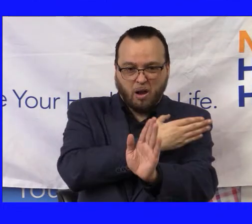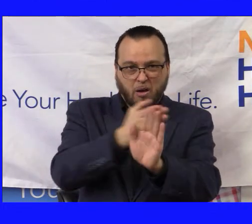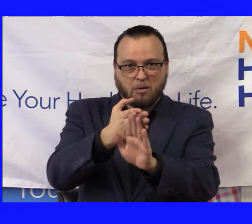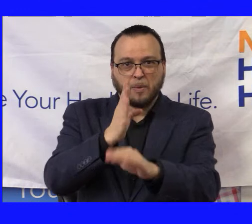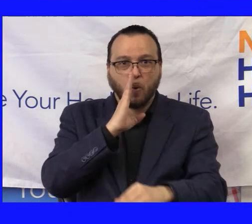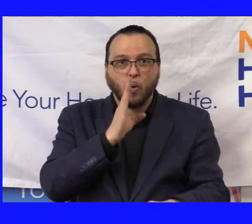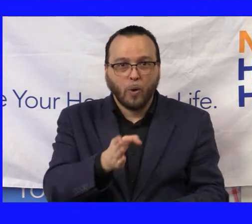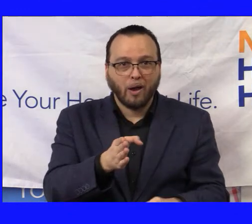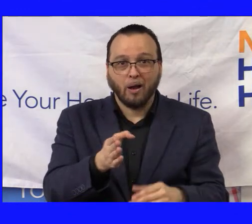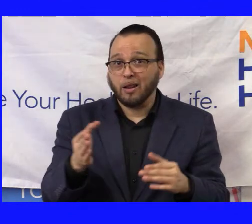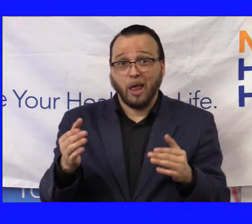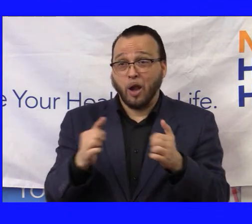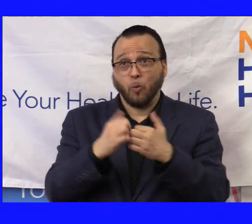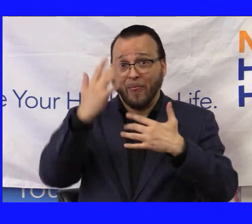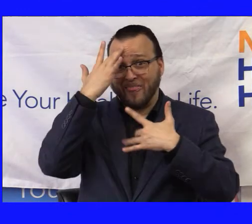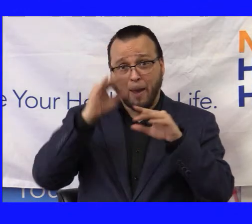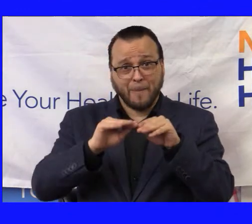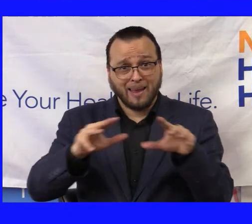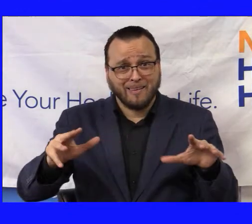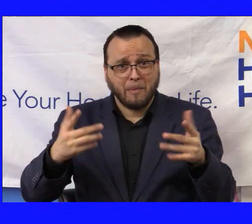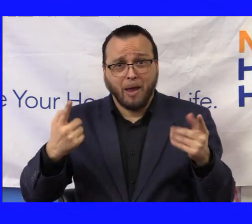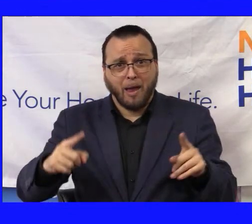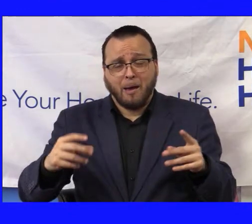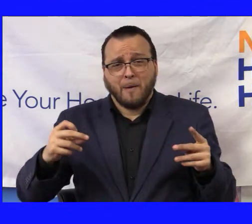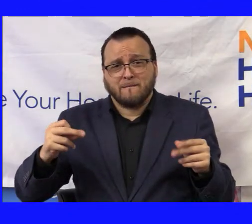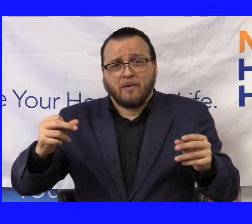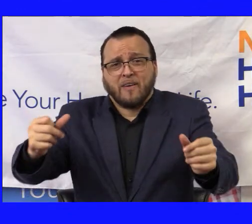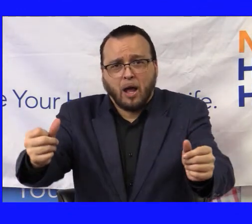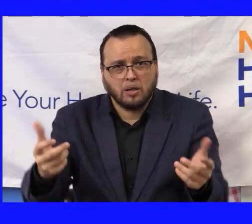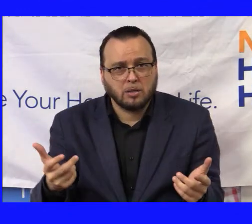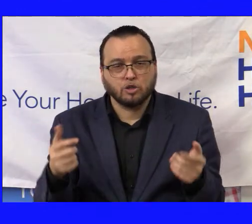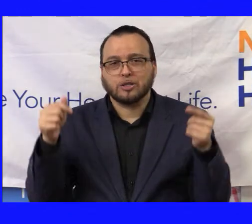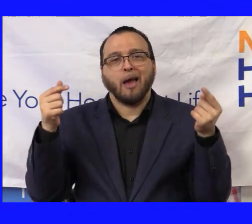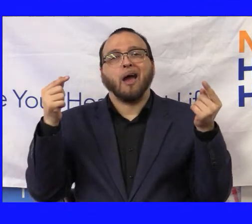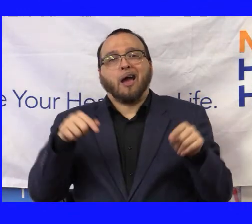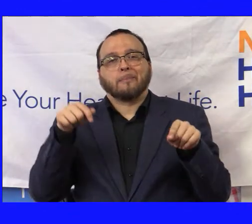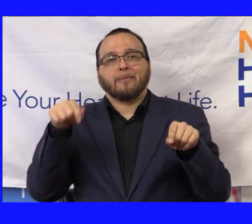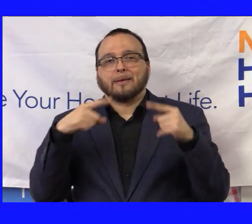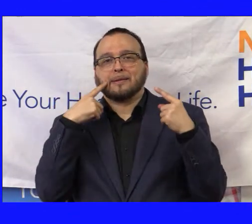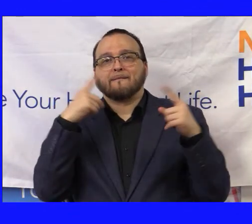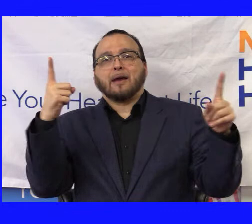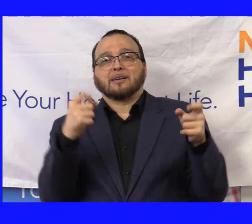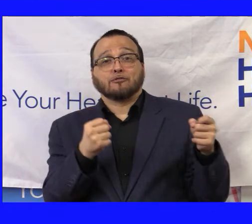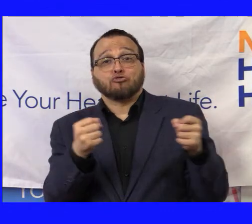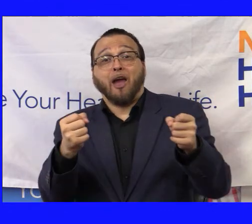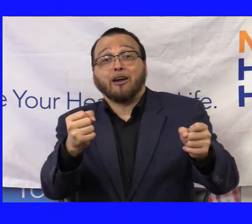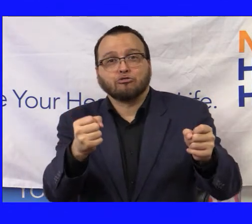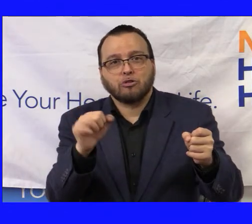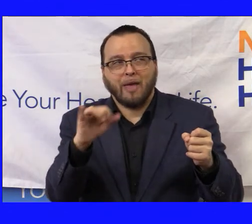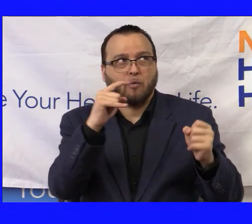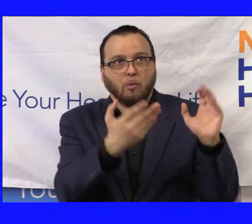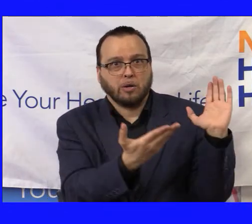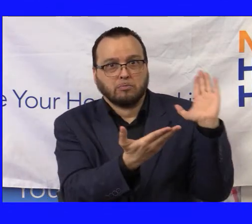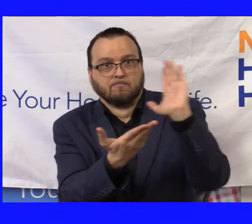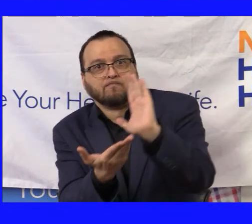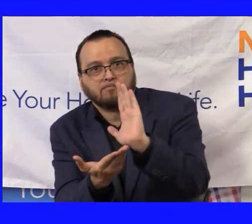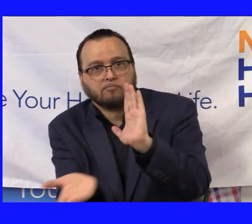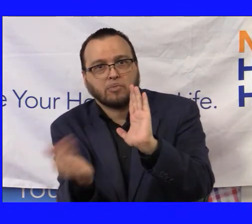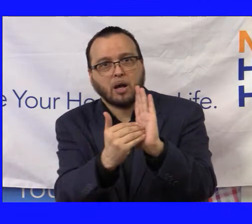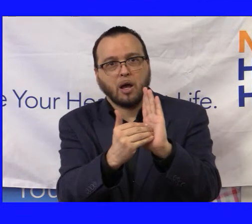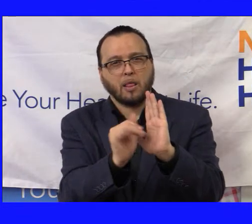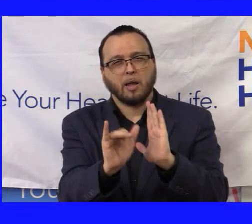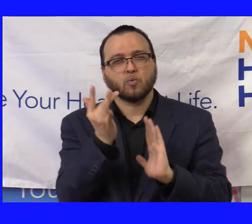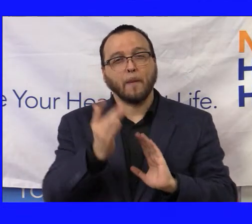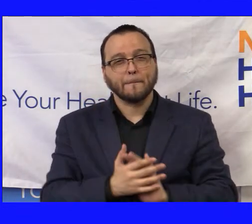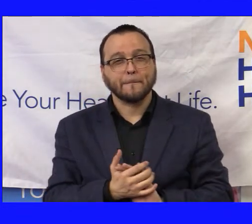pandemic, things happen so fast. This just turned out to be a very effective strategy. That's why we wanted to bring it back to you with all the information today. Oh, sorry,